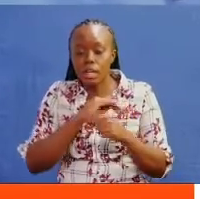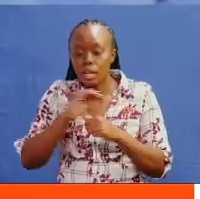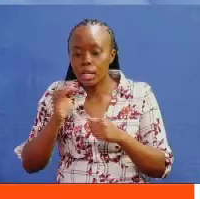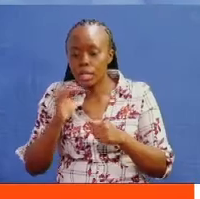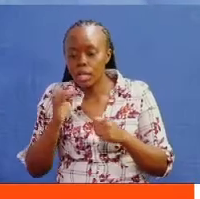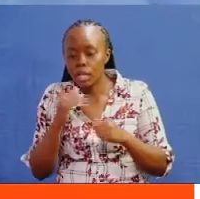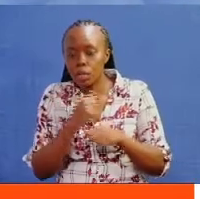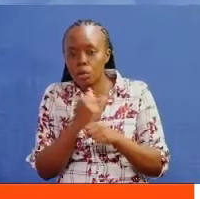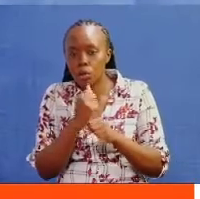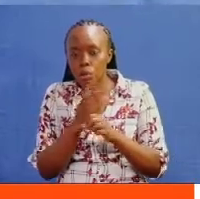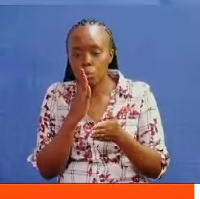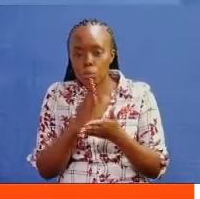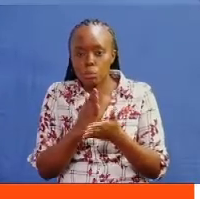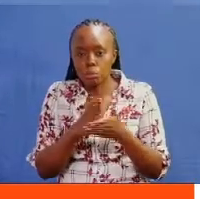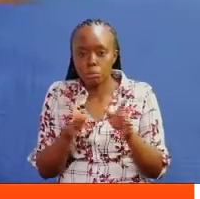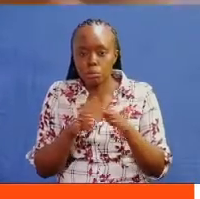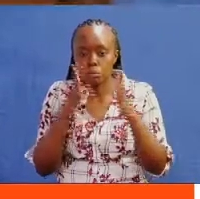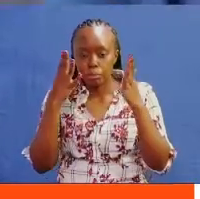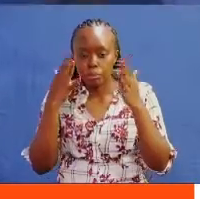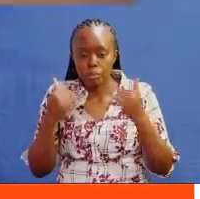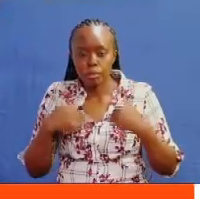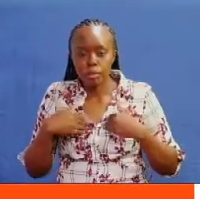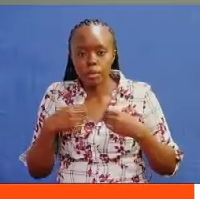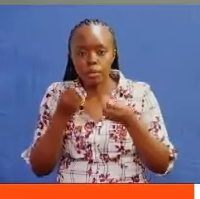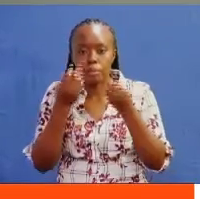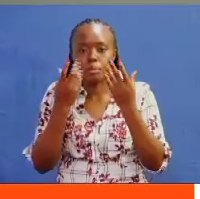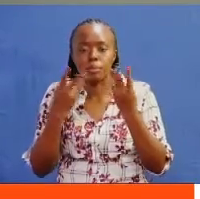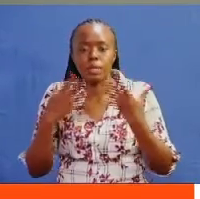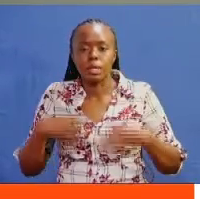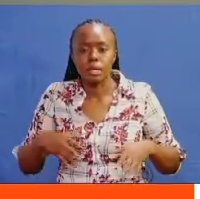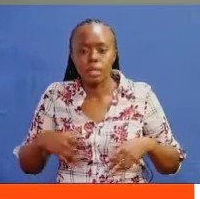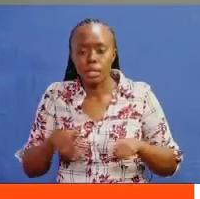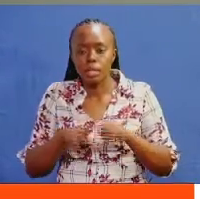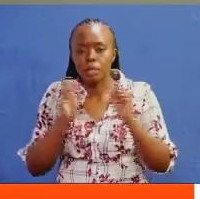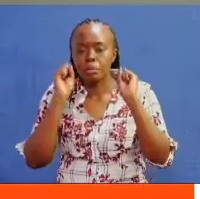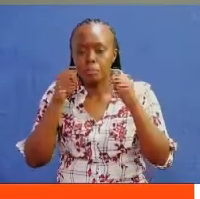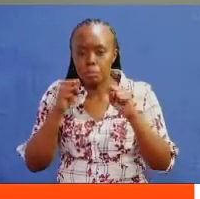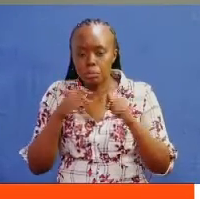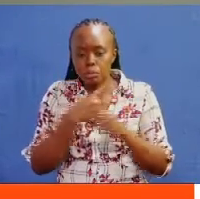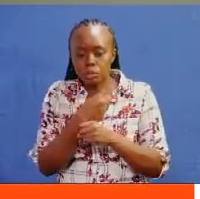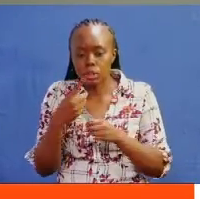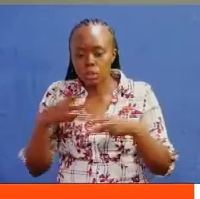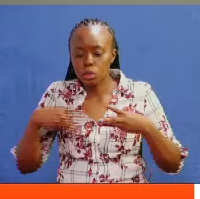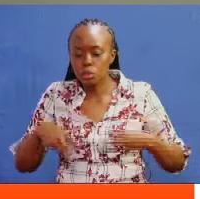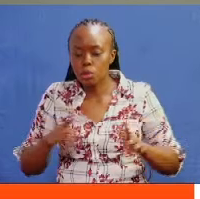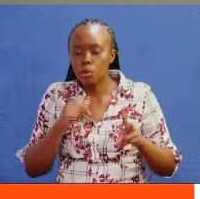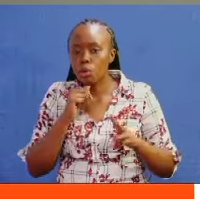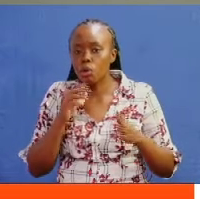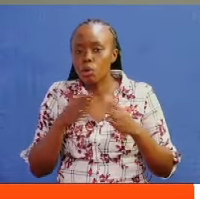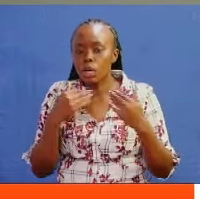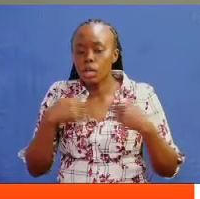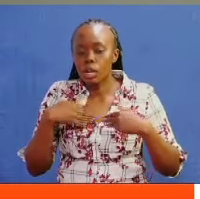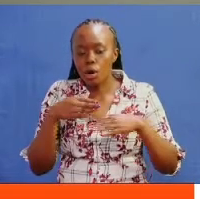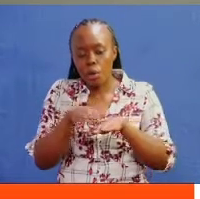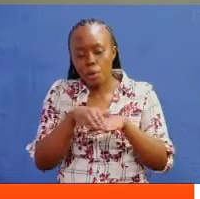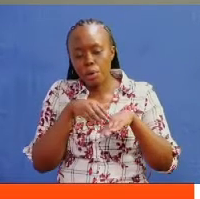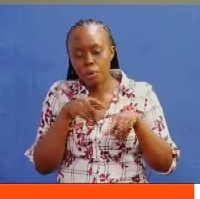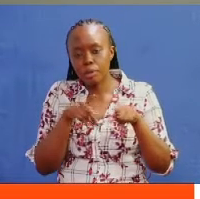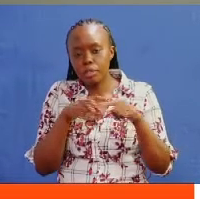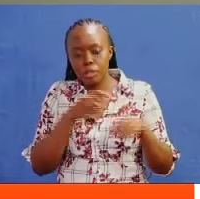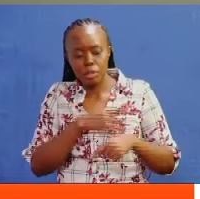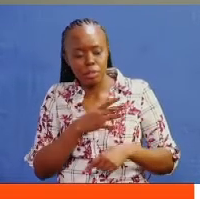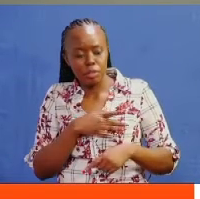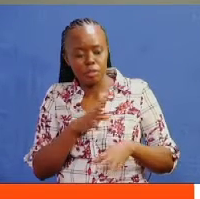counter-effective. Where now you should have as many people vaccinated as possible. This way now we will not have a delay and a panic like India